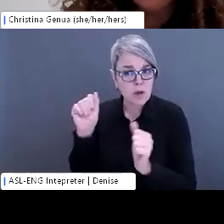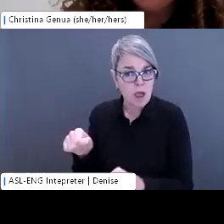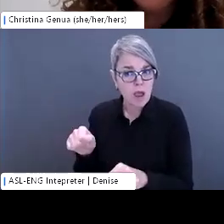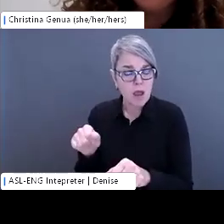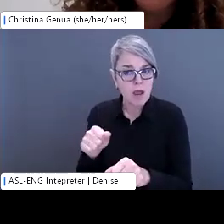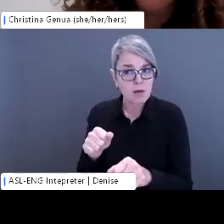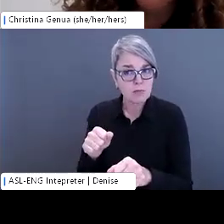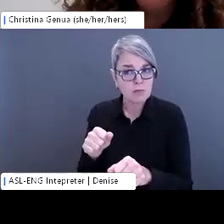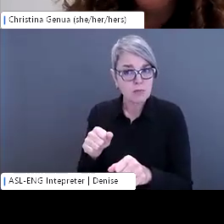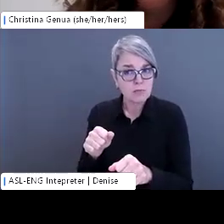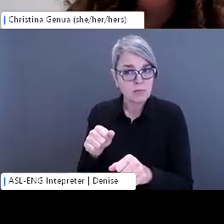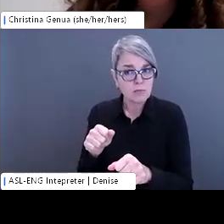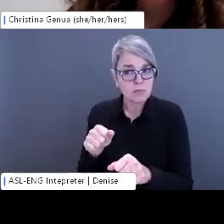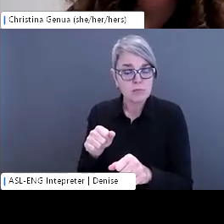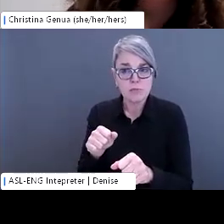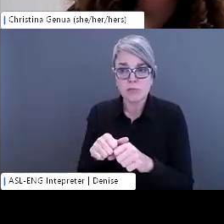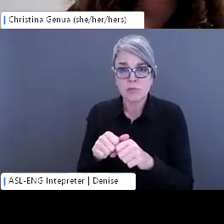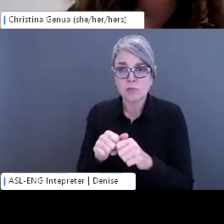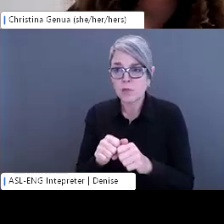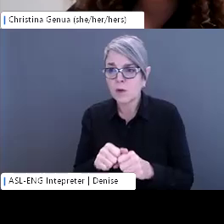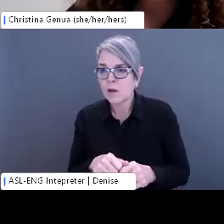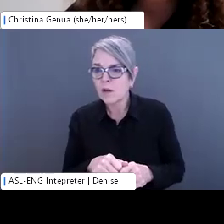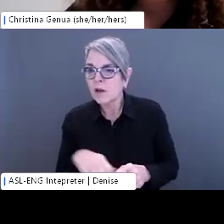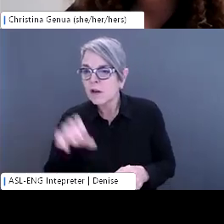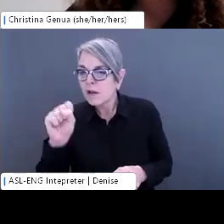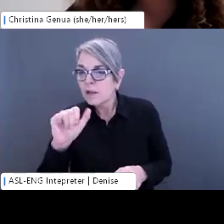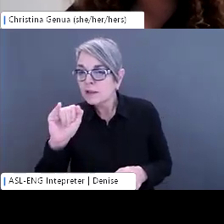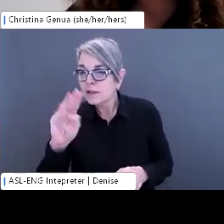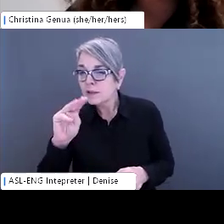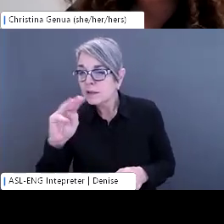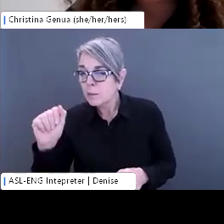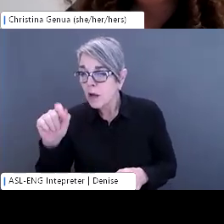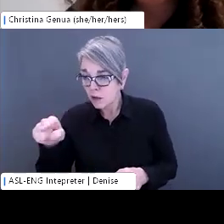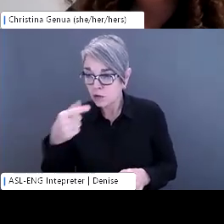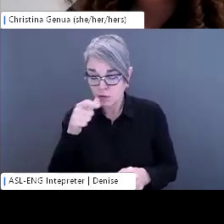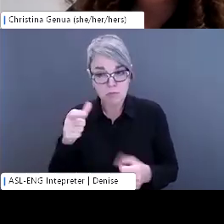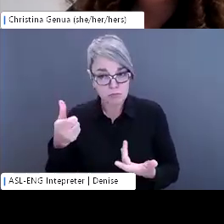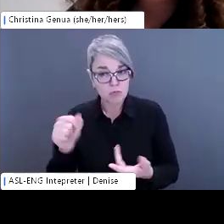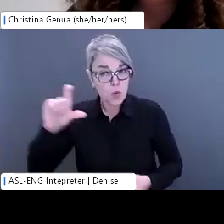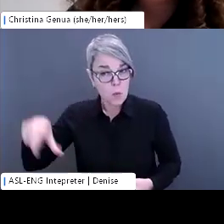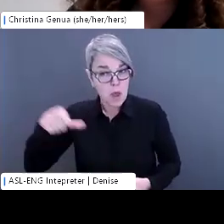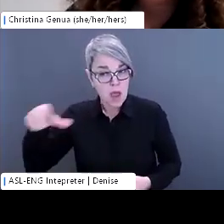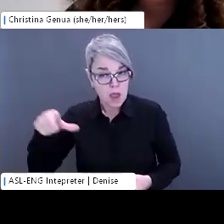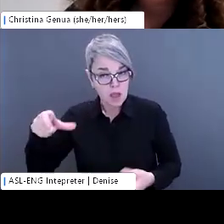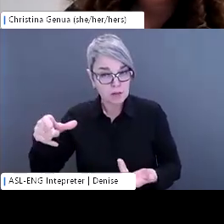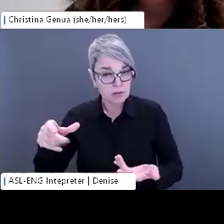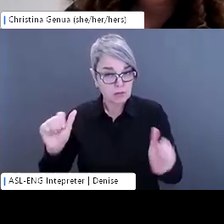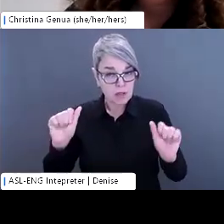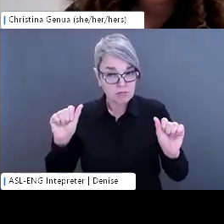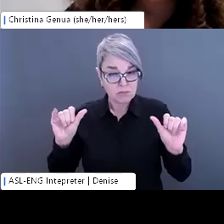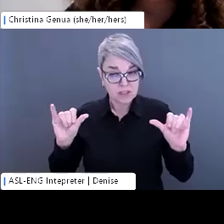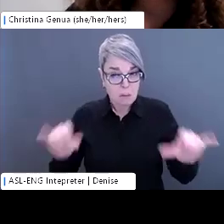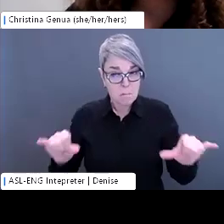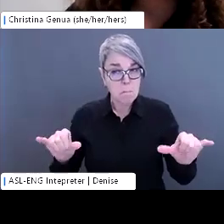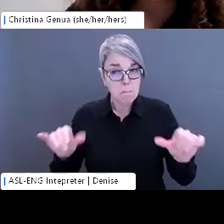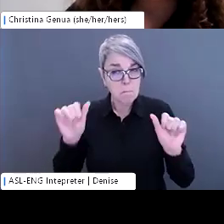So, Sima, I think so. You're asking, is this all the same in Quebec? It shouldn't be any different